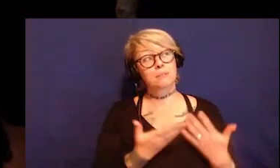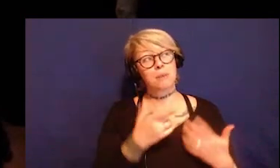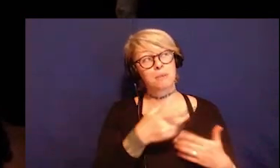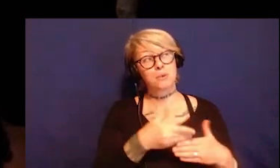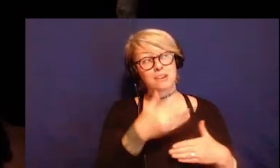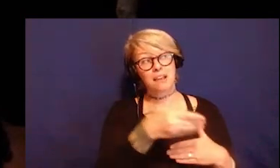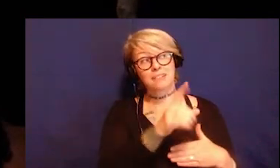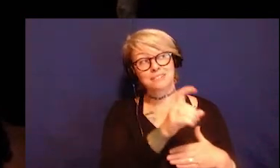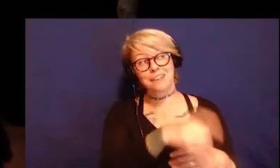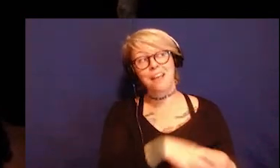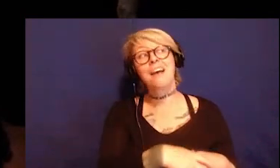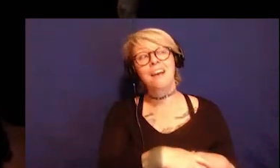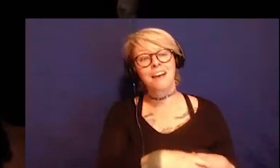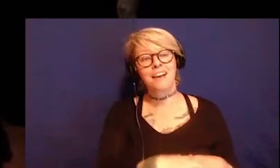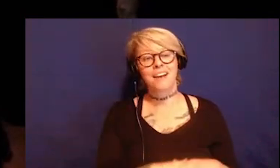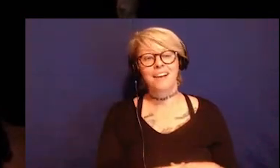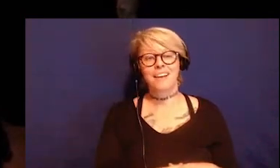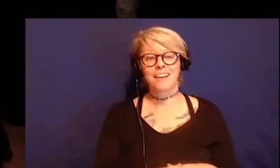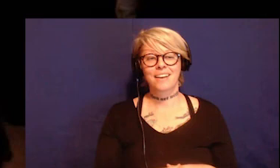next.